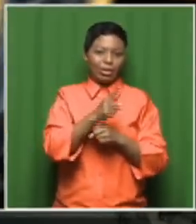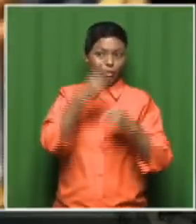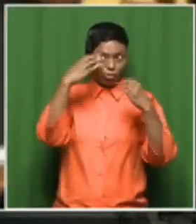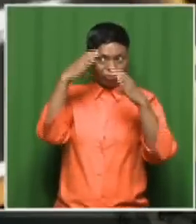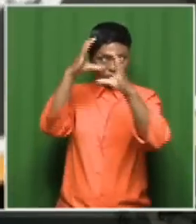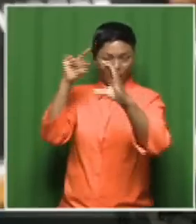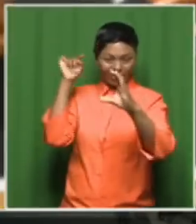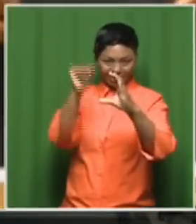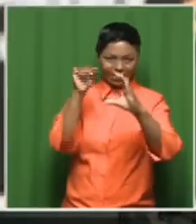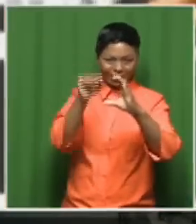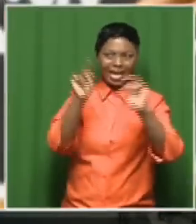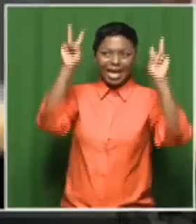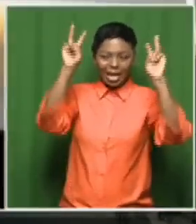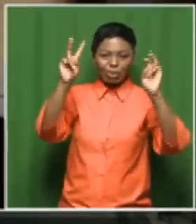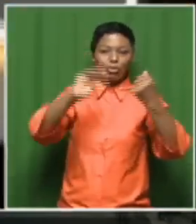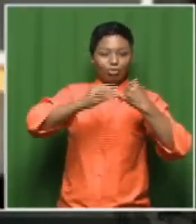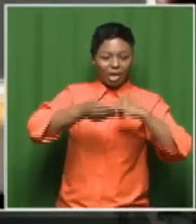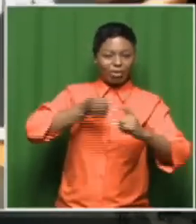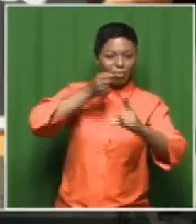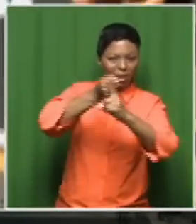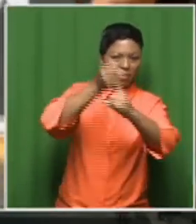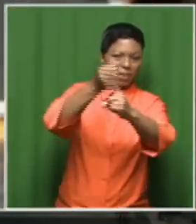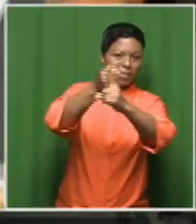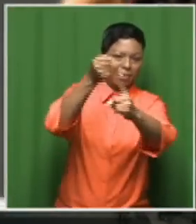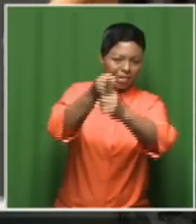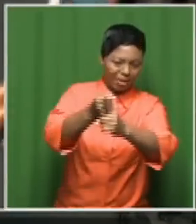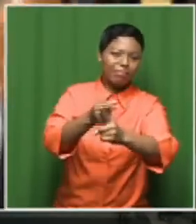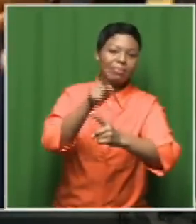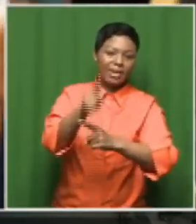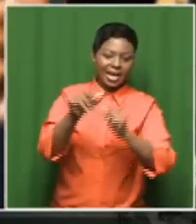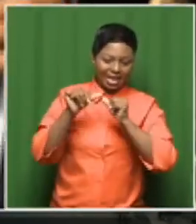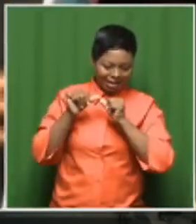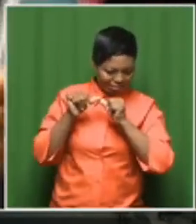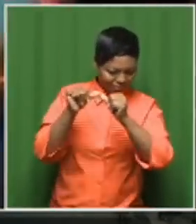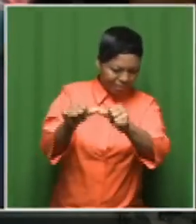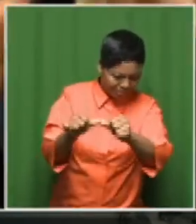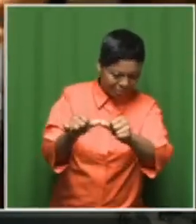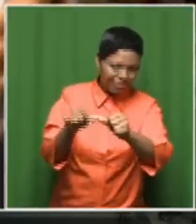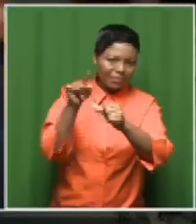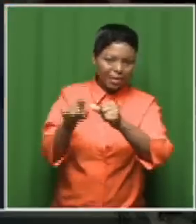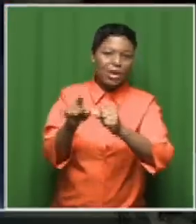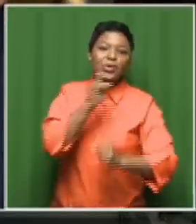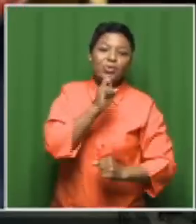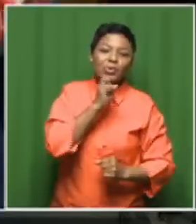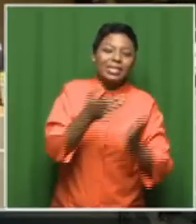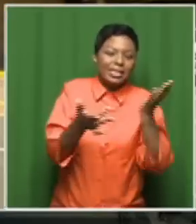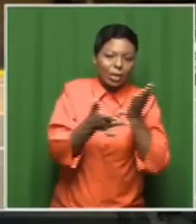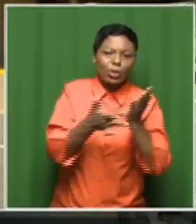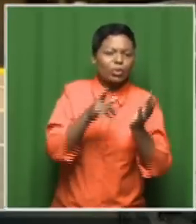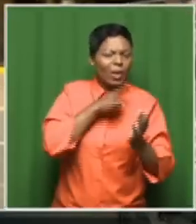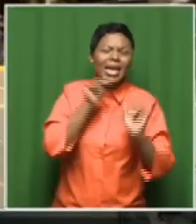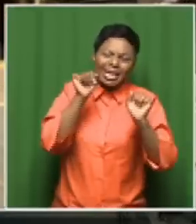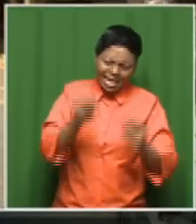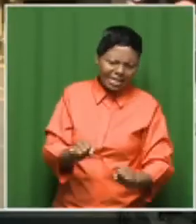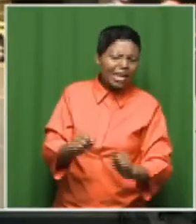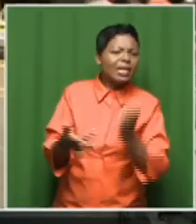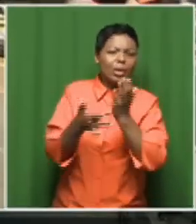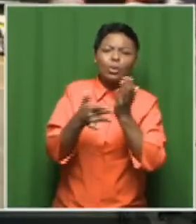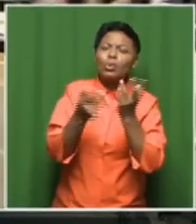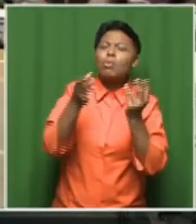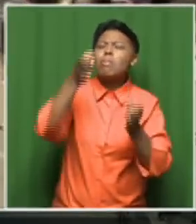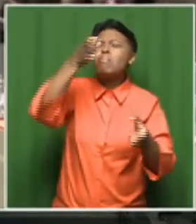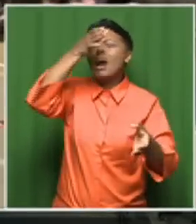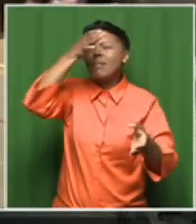try to fight for and resist and try to use this technology, brilliant technology, use it to